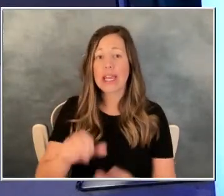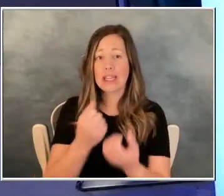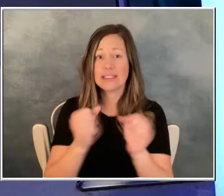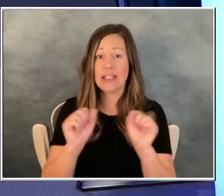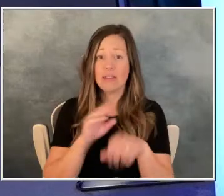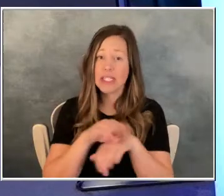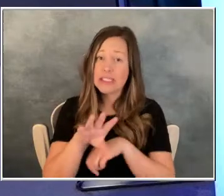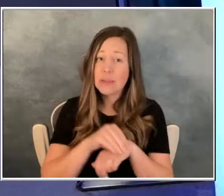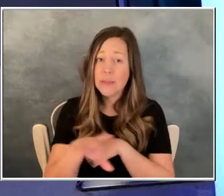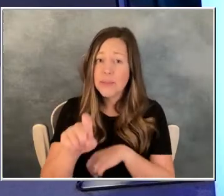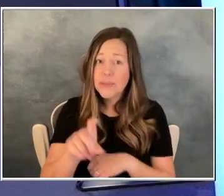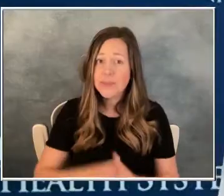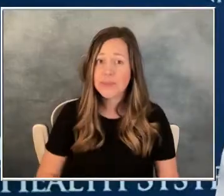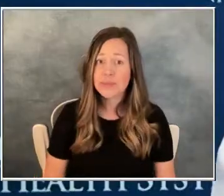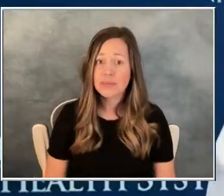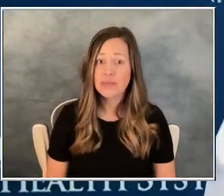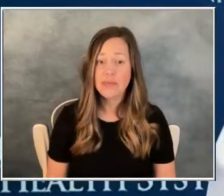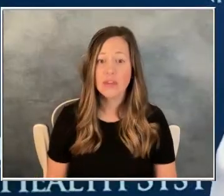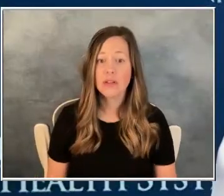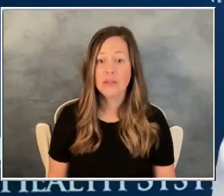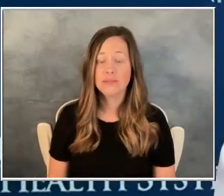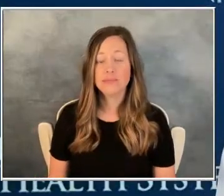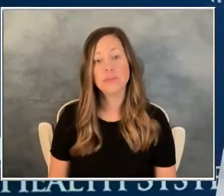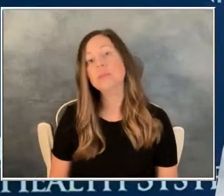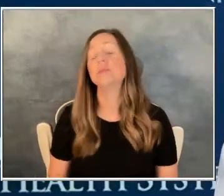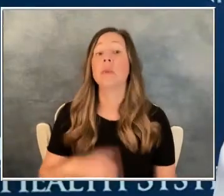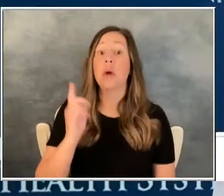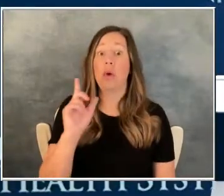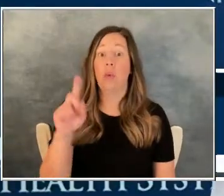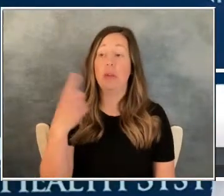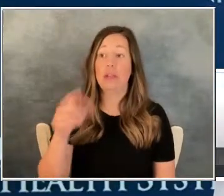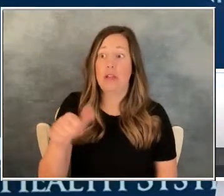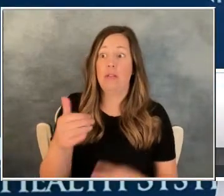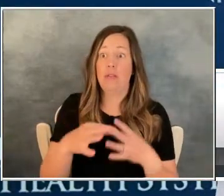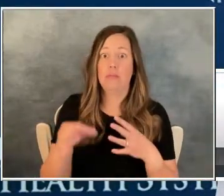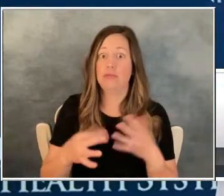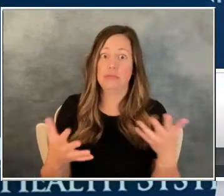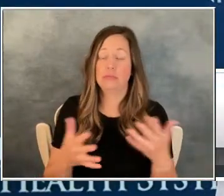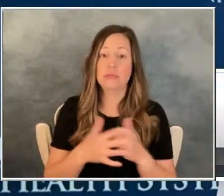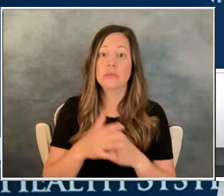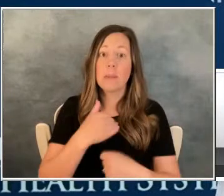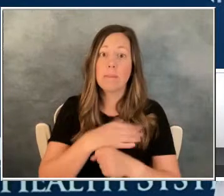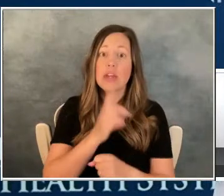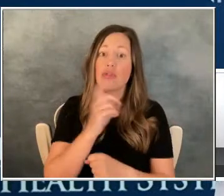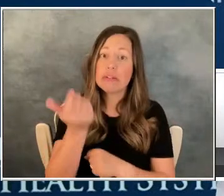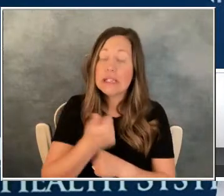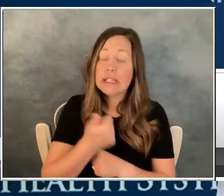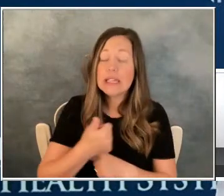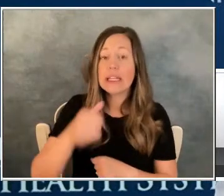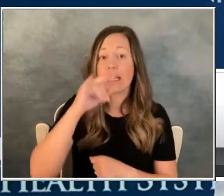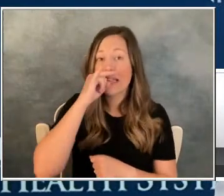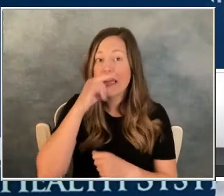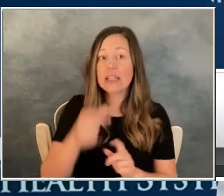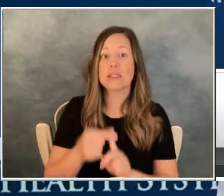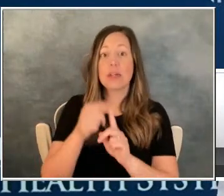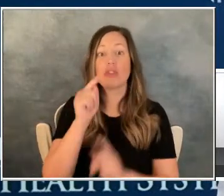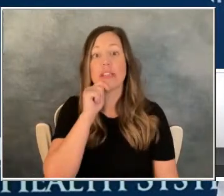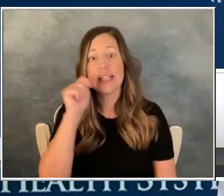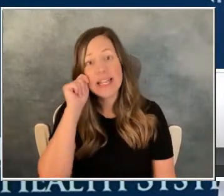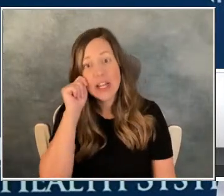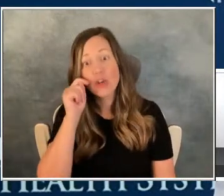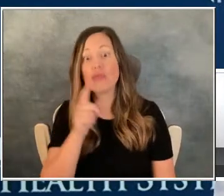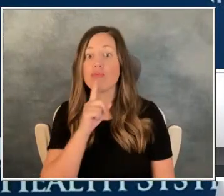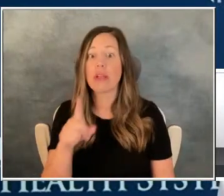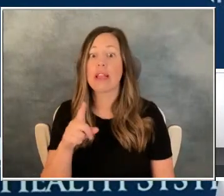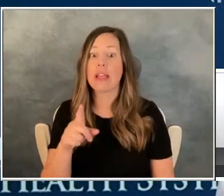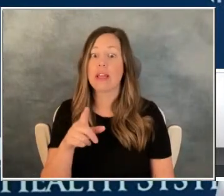professionally? The only other thing I would add would make sure that any kids of any age, especially teenagers, actually are supervised when they're